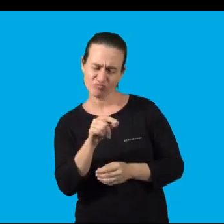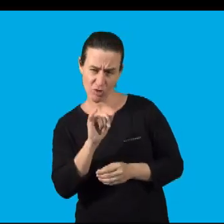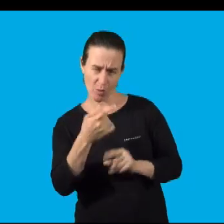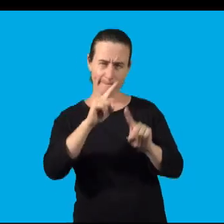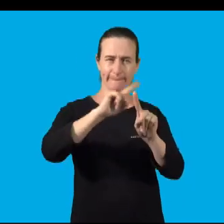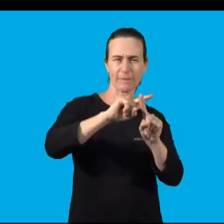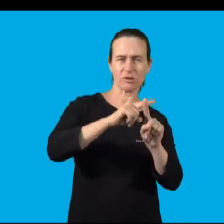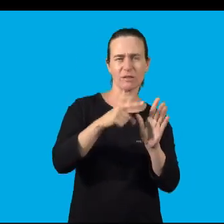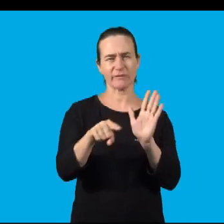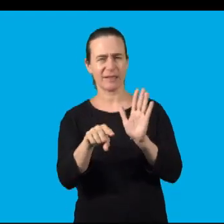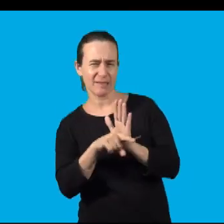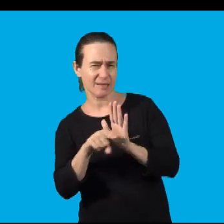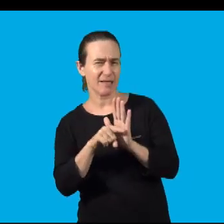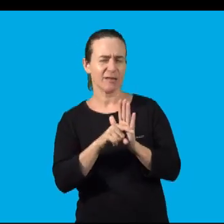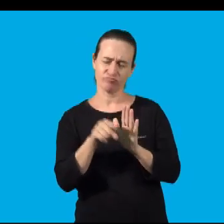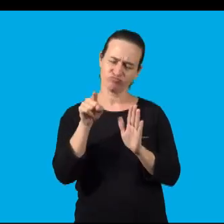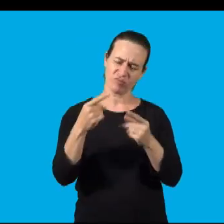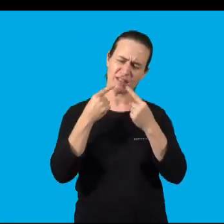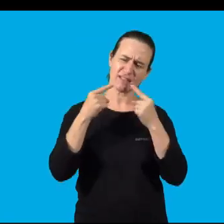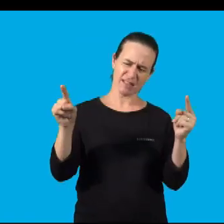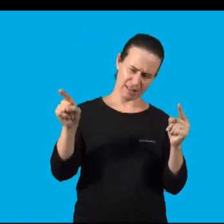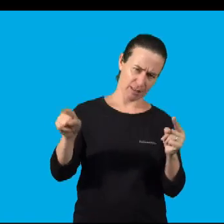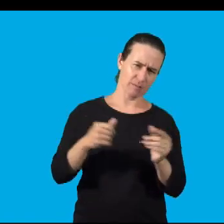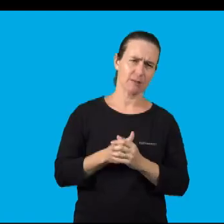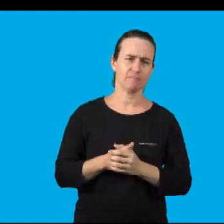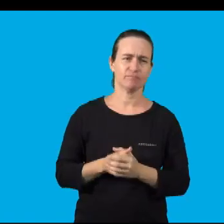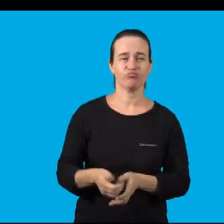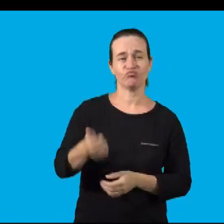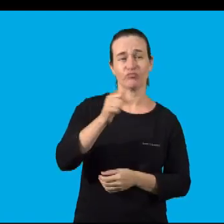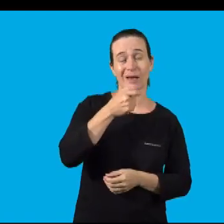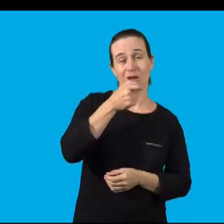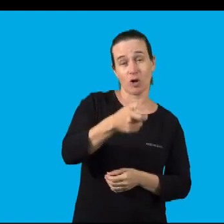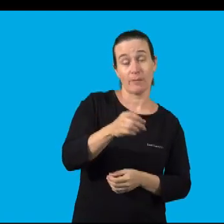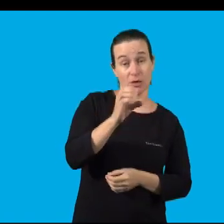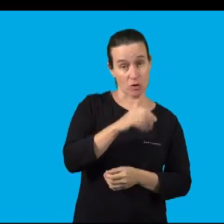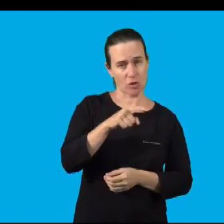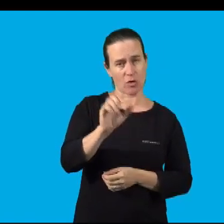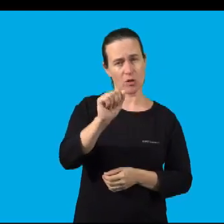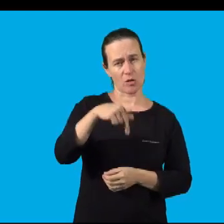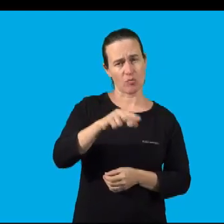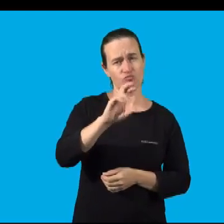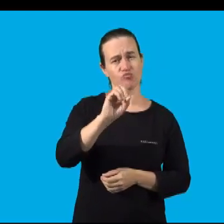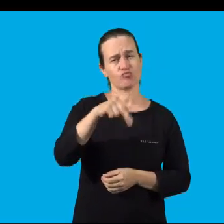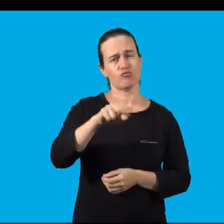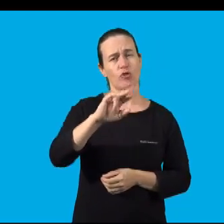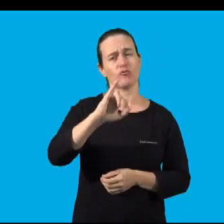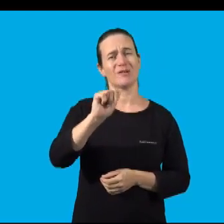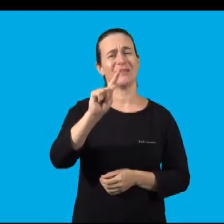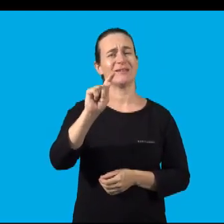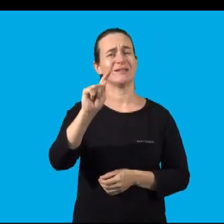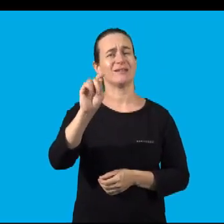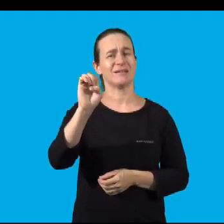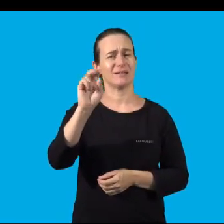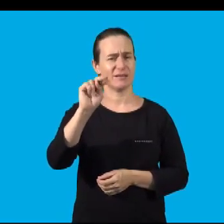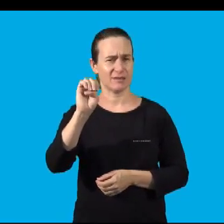of the issue and make a judgment of the statement in the question. Comment on the appropriateness, to examine the